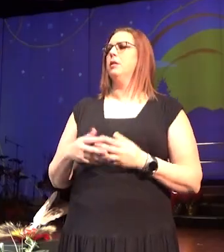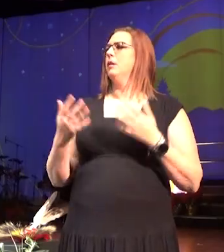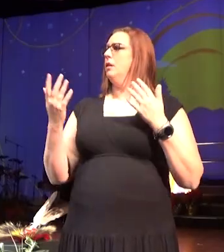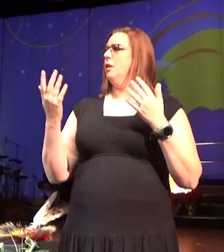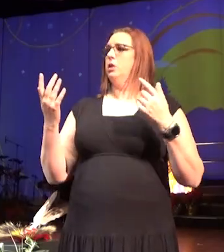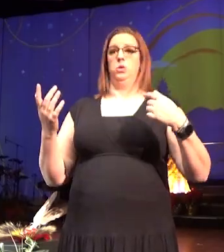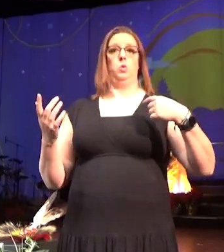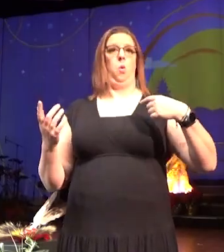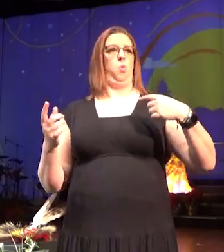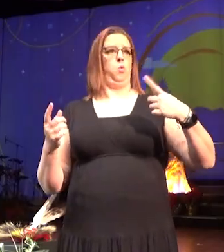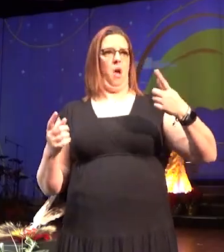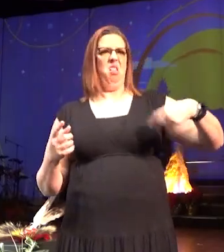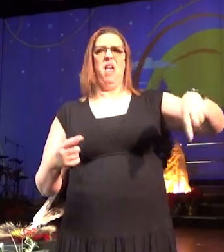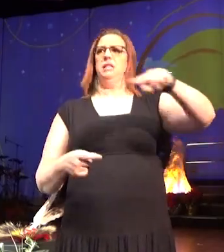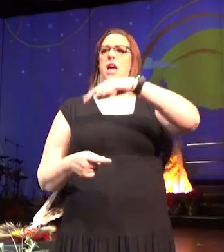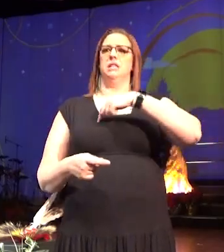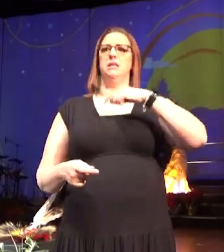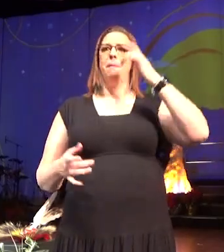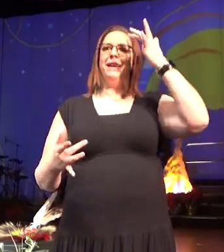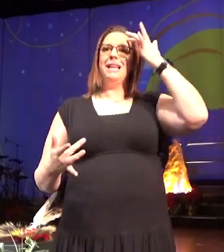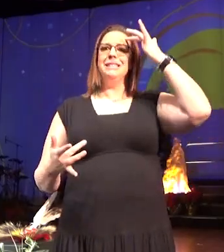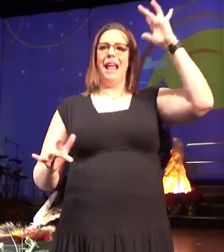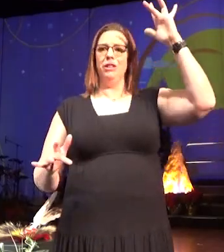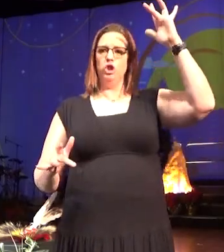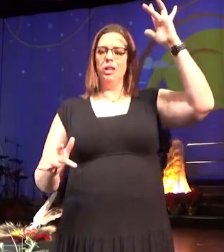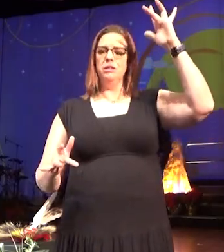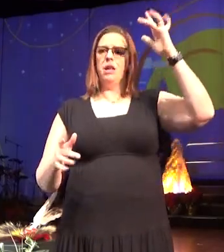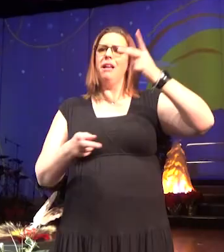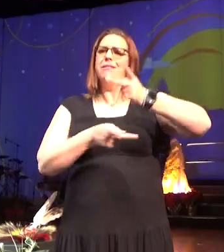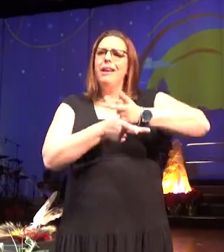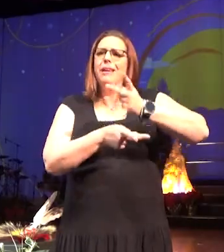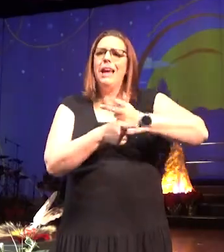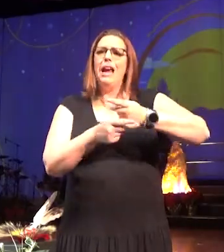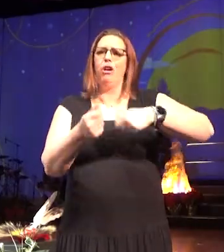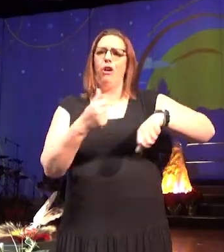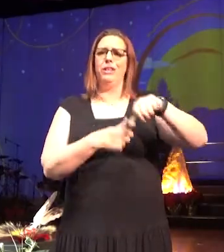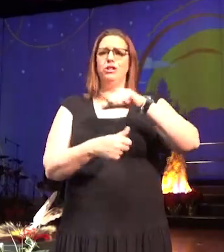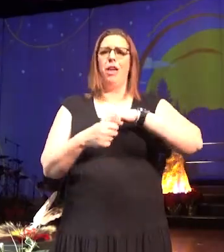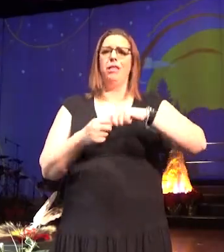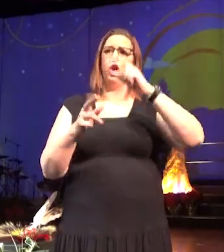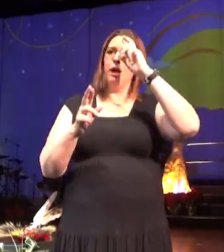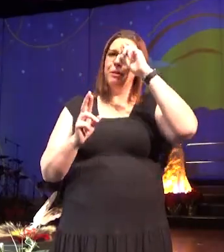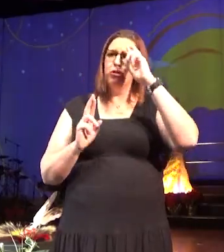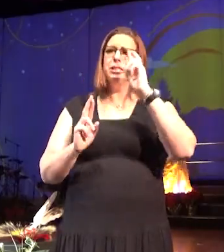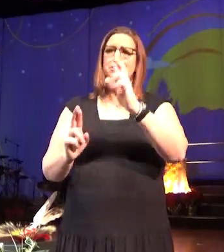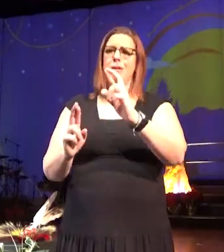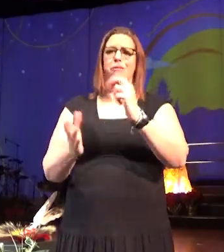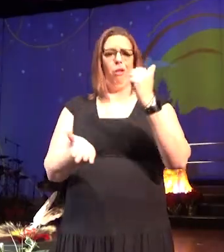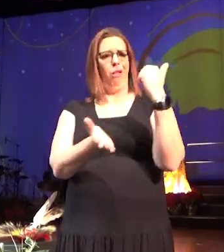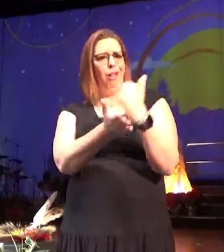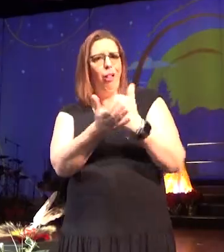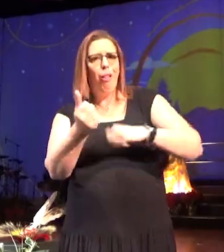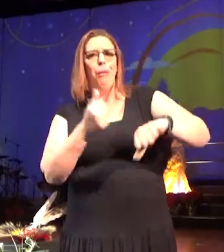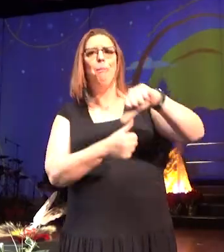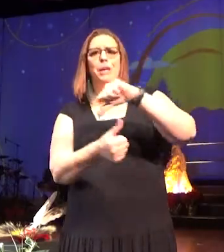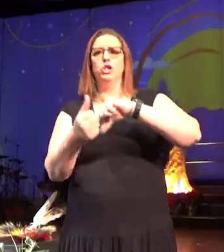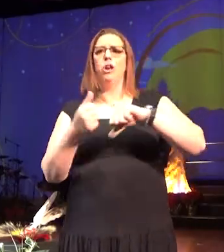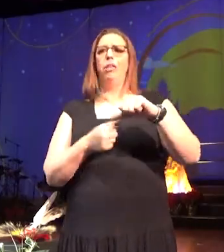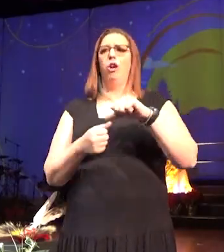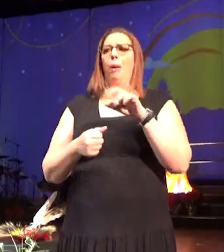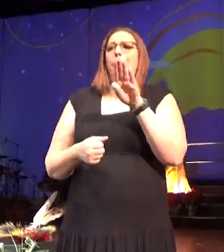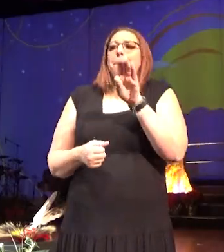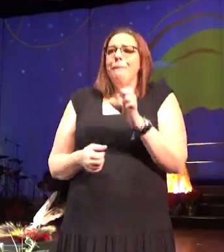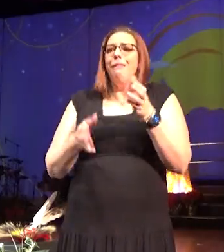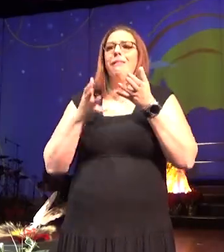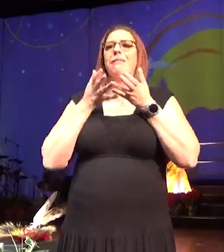Let's be intelligent and take care of each other. Let's be respectful and help each other. Let's be